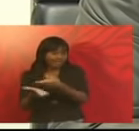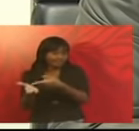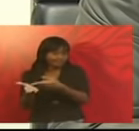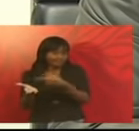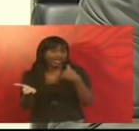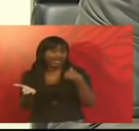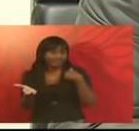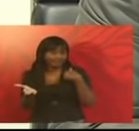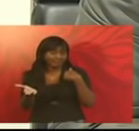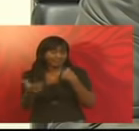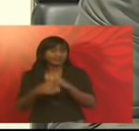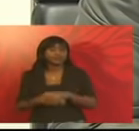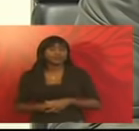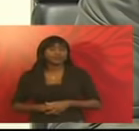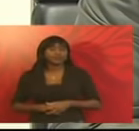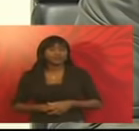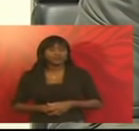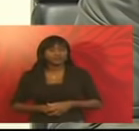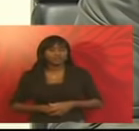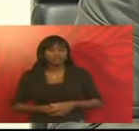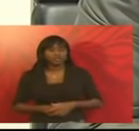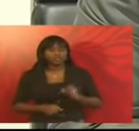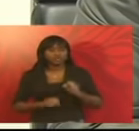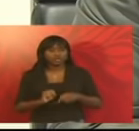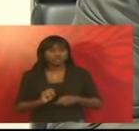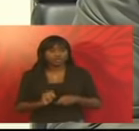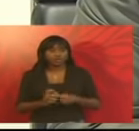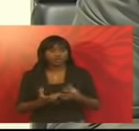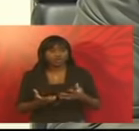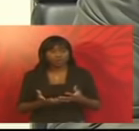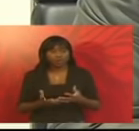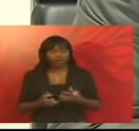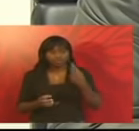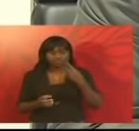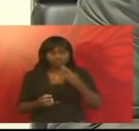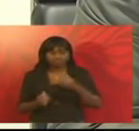and stating that what our findings are locally are in line with